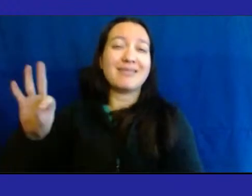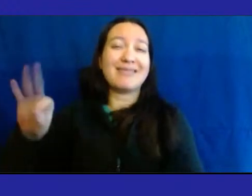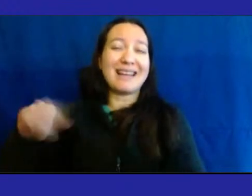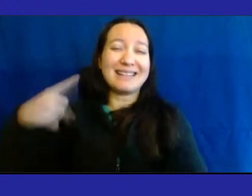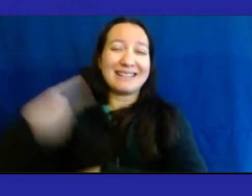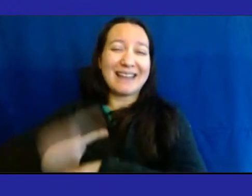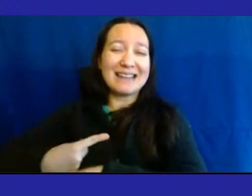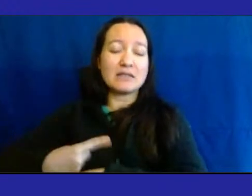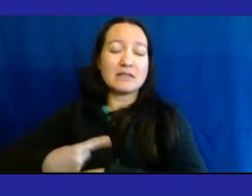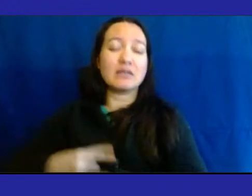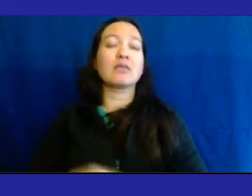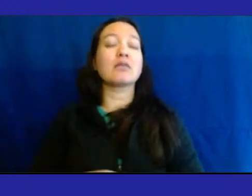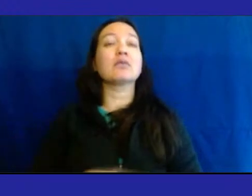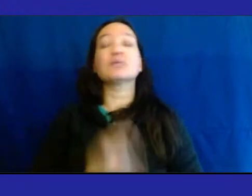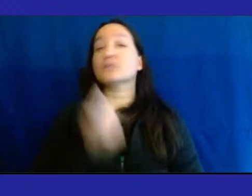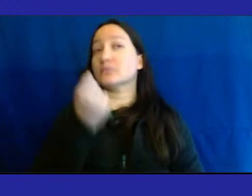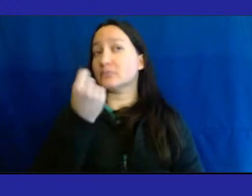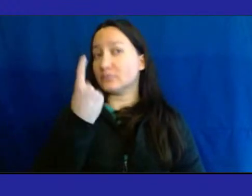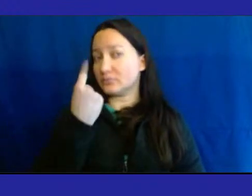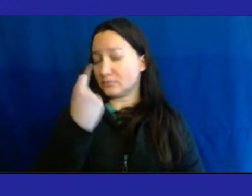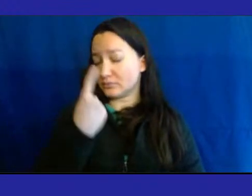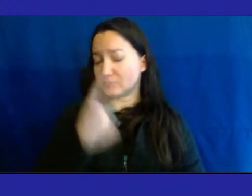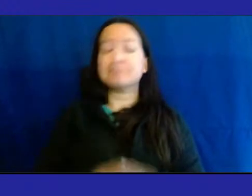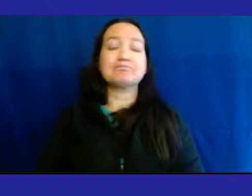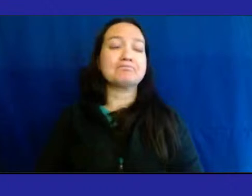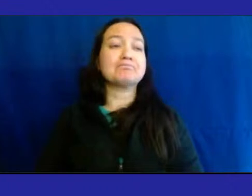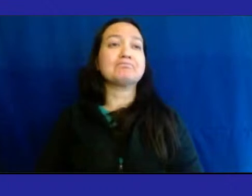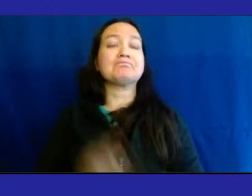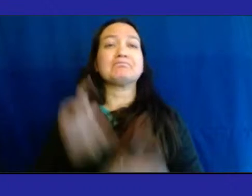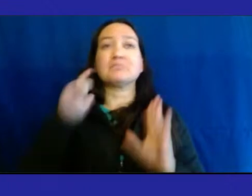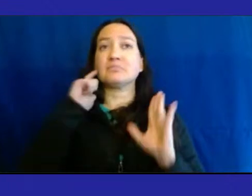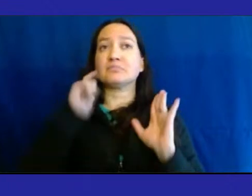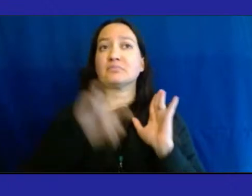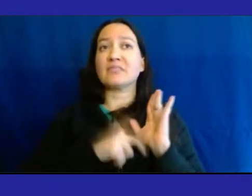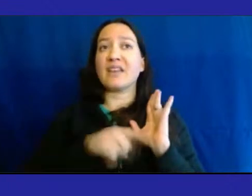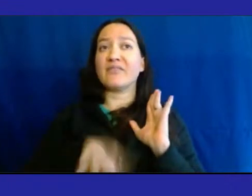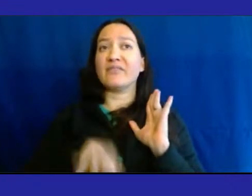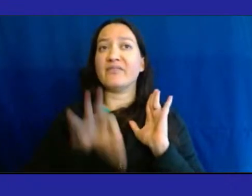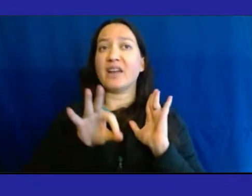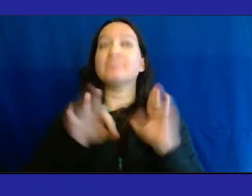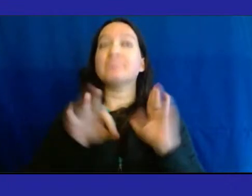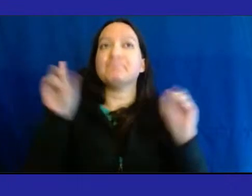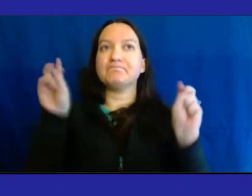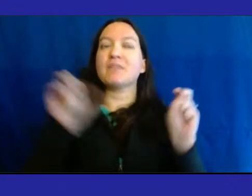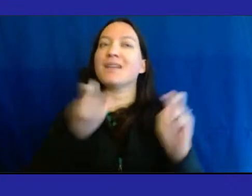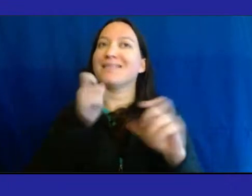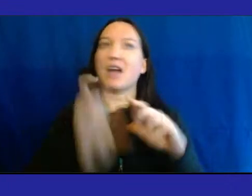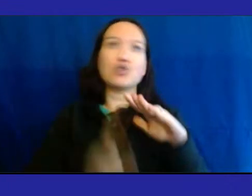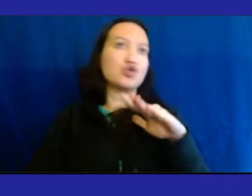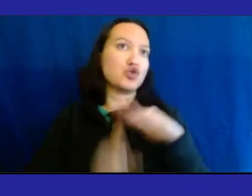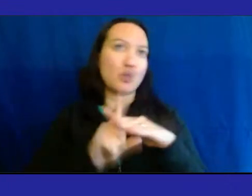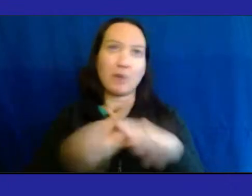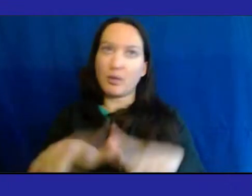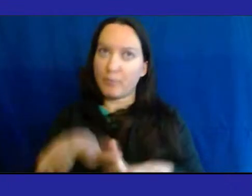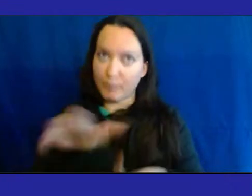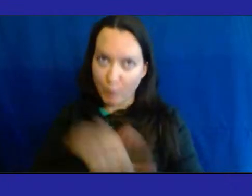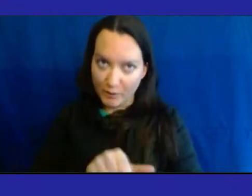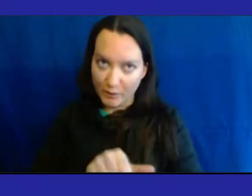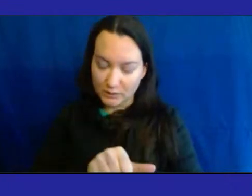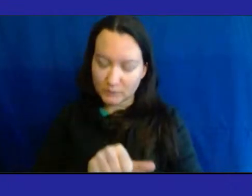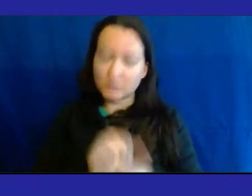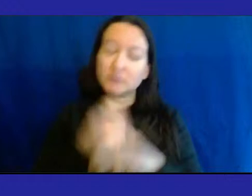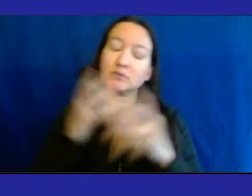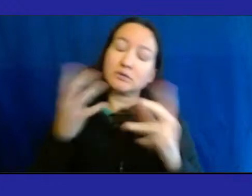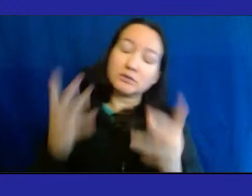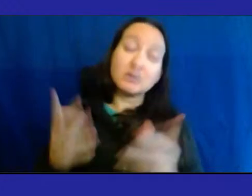One important caveat here is that this finding includes no-shows. So it includes the scenario where